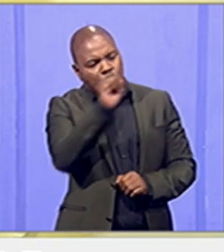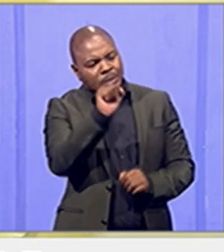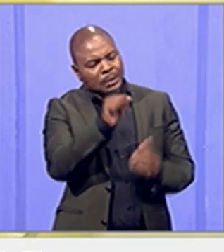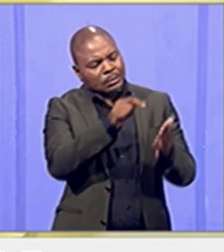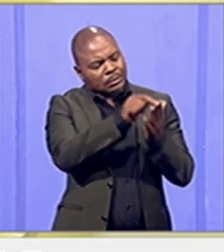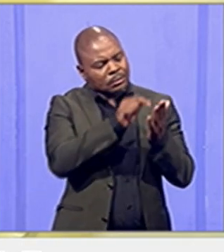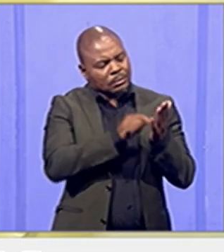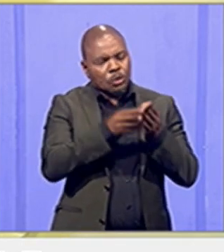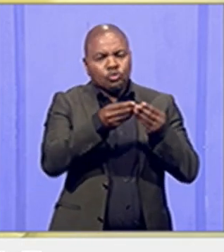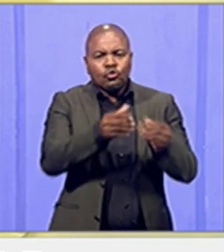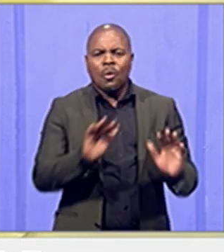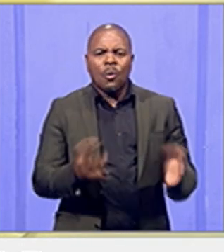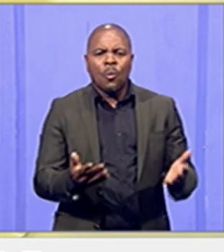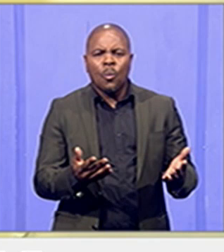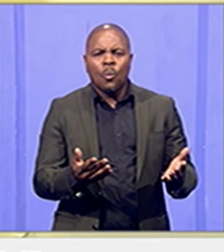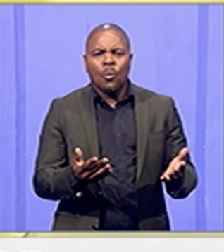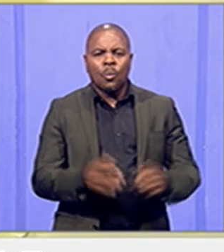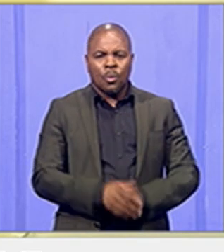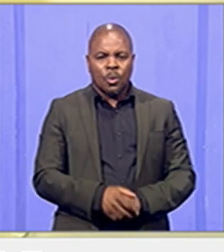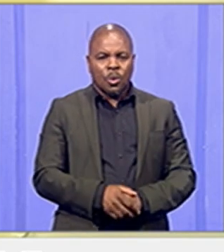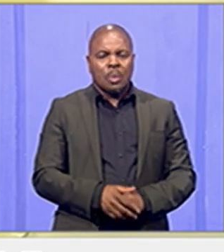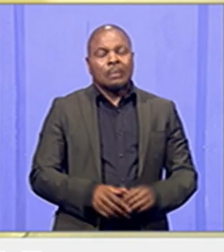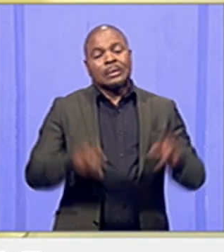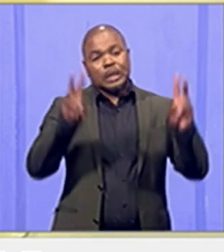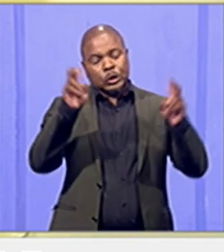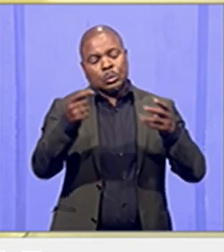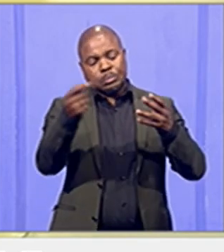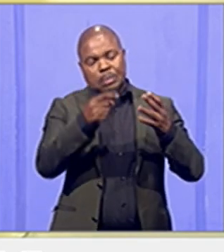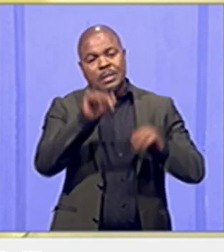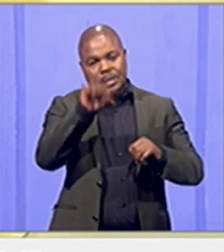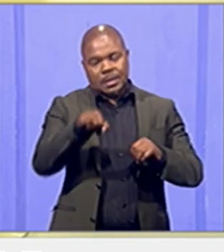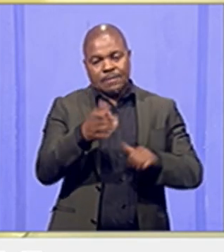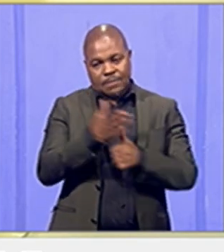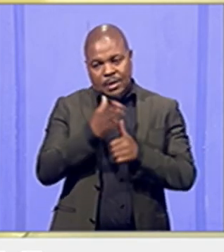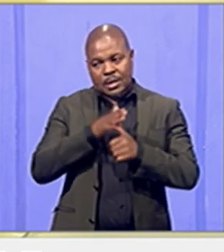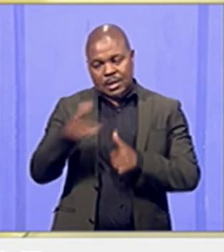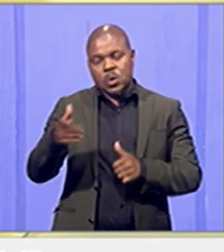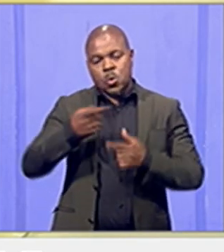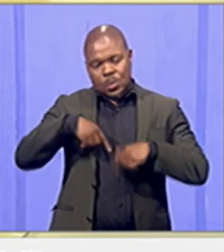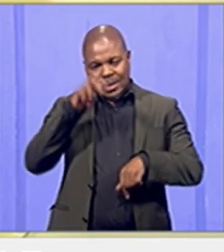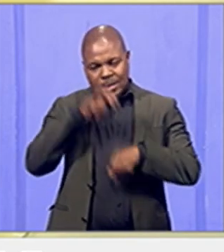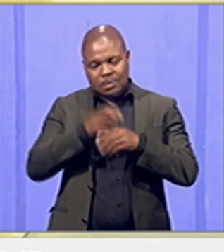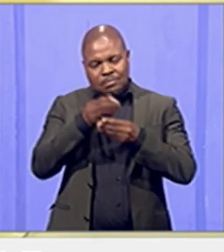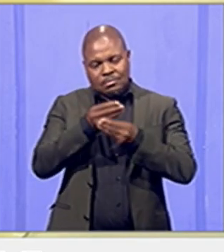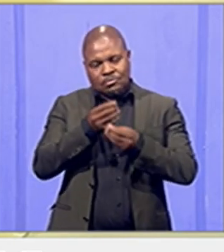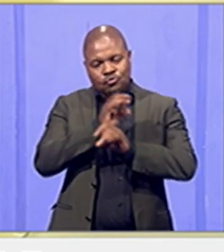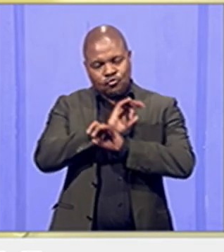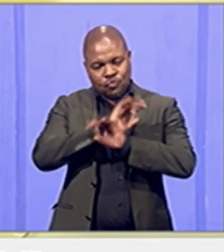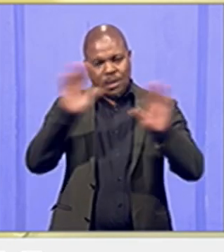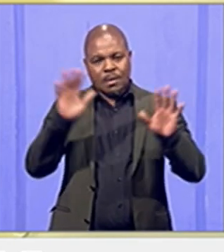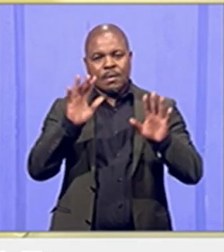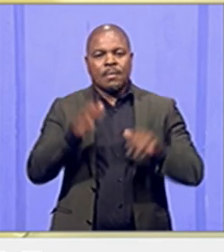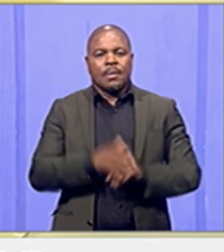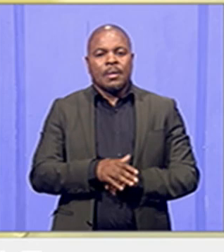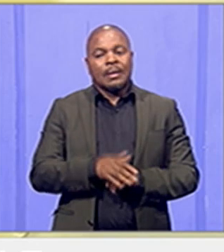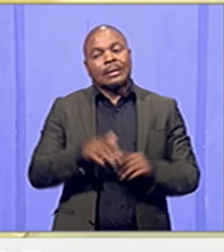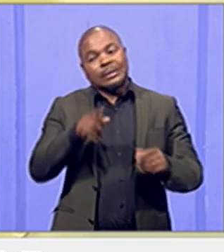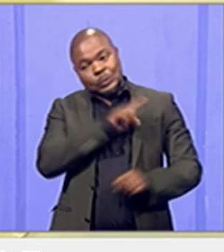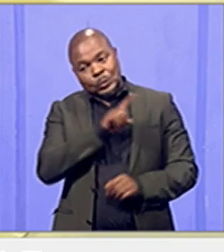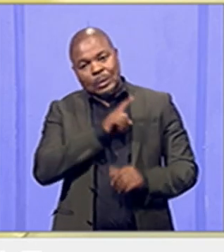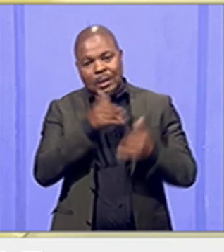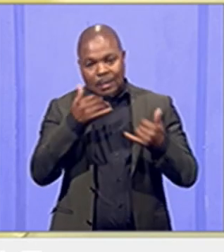were dealt with. So we had those issues that we needed clarification on, and that contributed